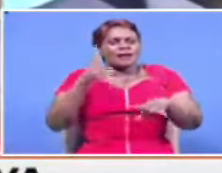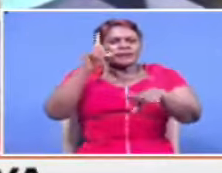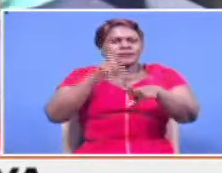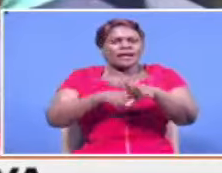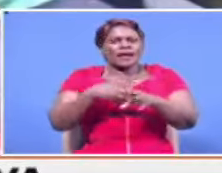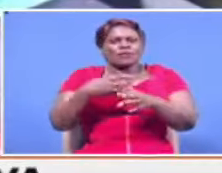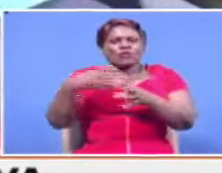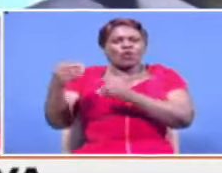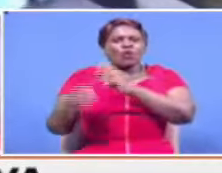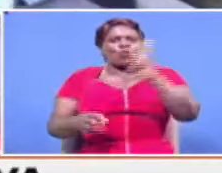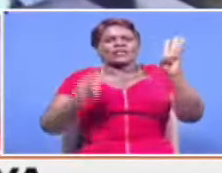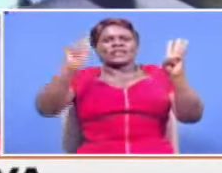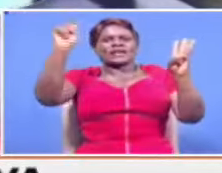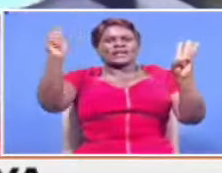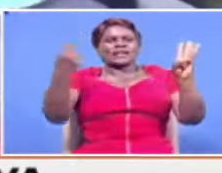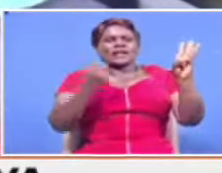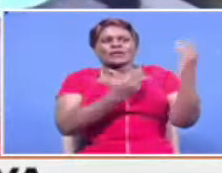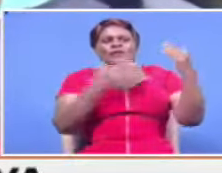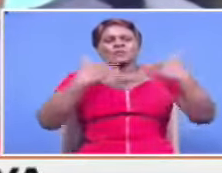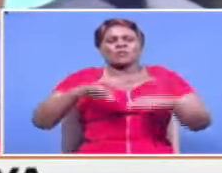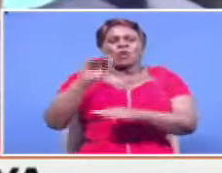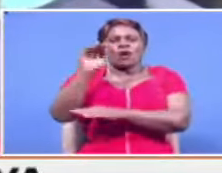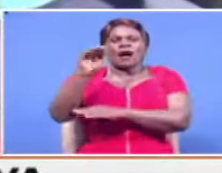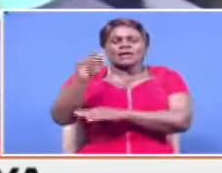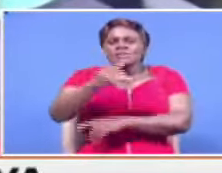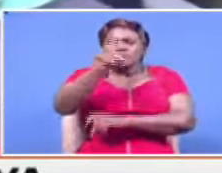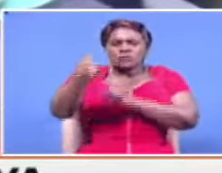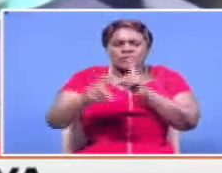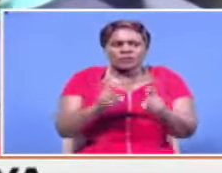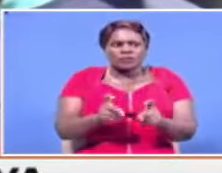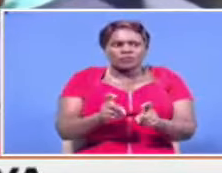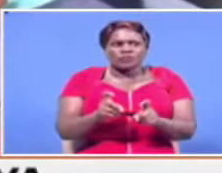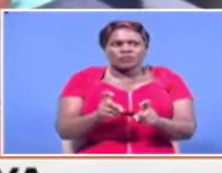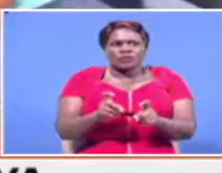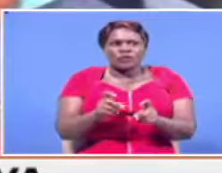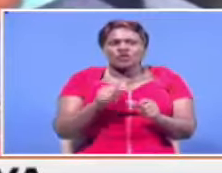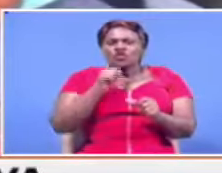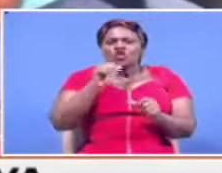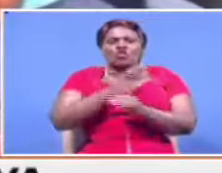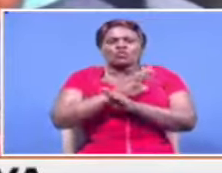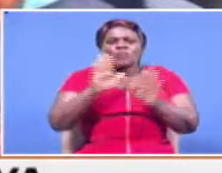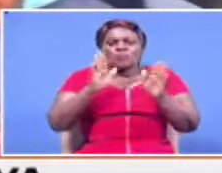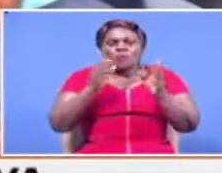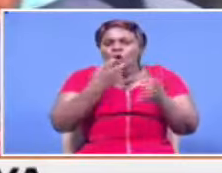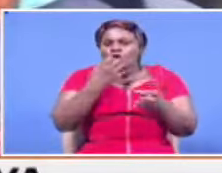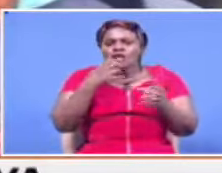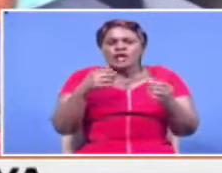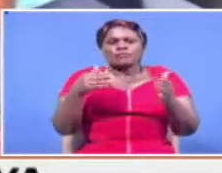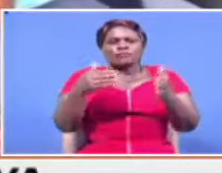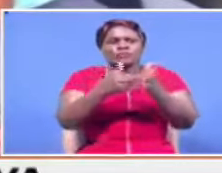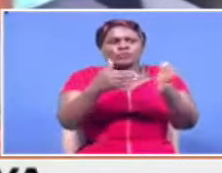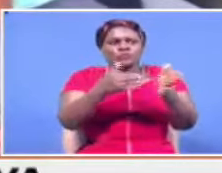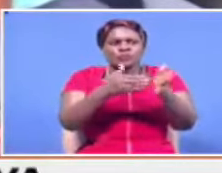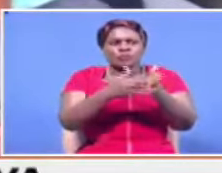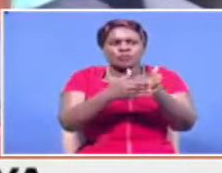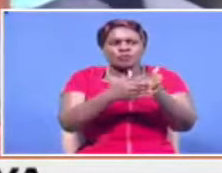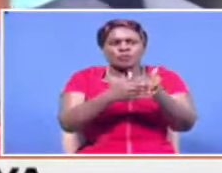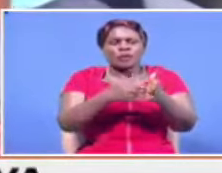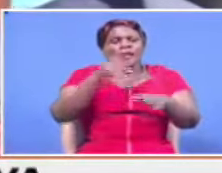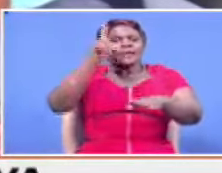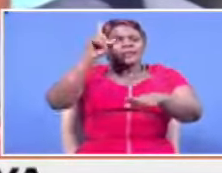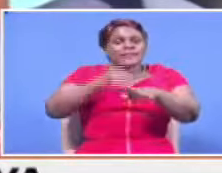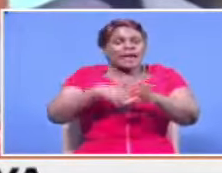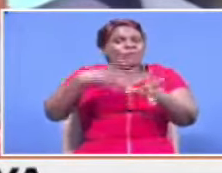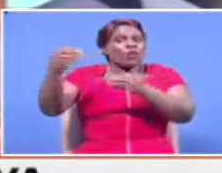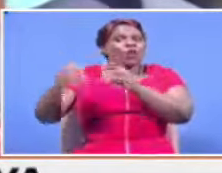go to Western Kenya, you expect that people will ask you those questions. It is not anyone in ODM who's planning to disrupt the presidential function. When he